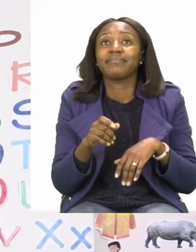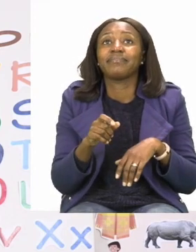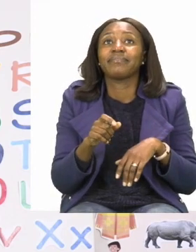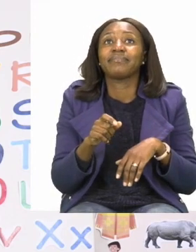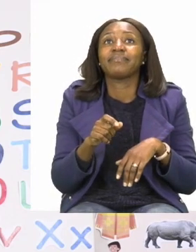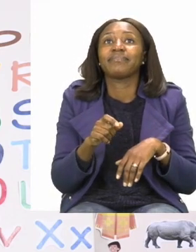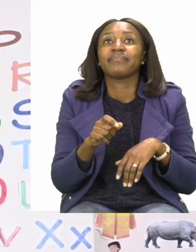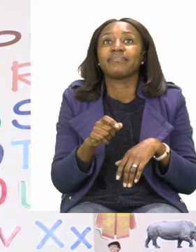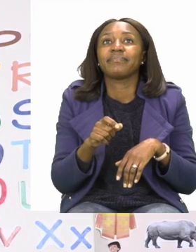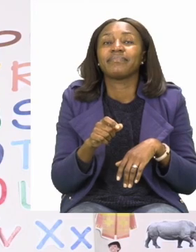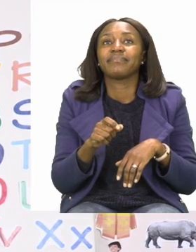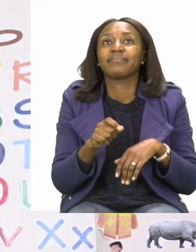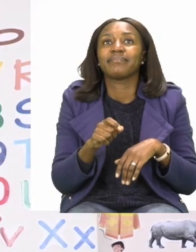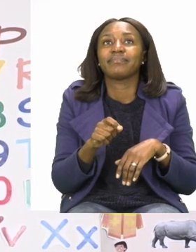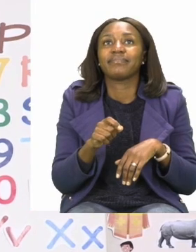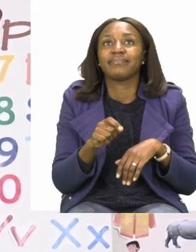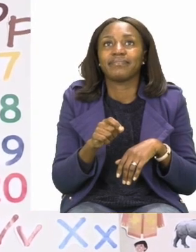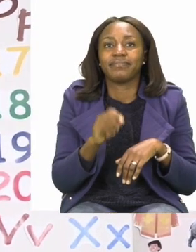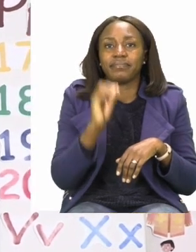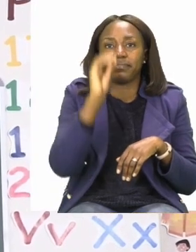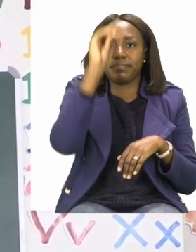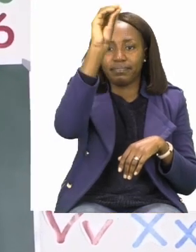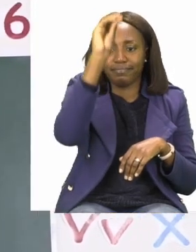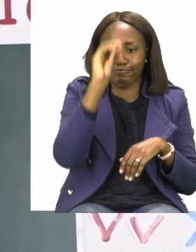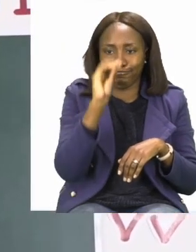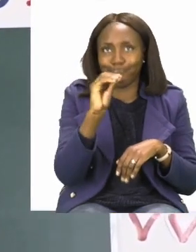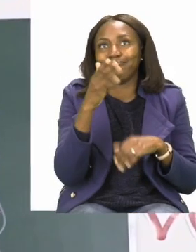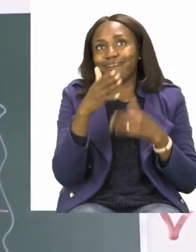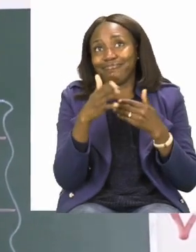as 20